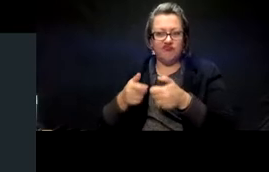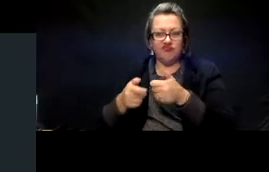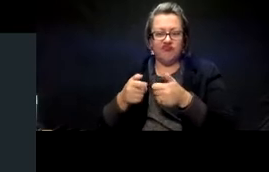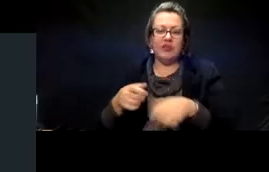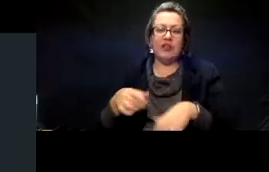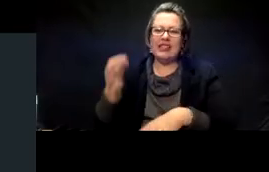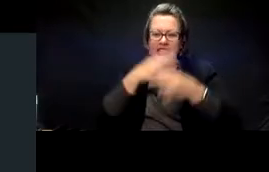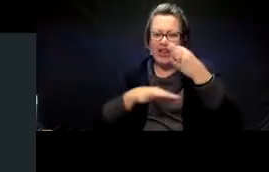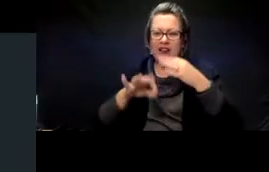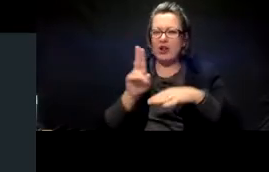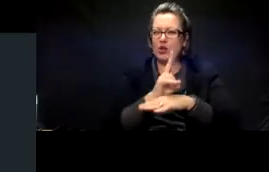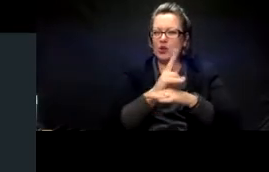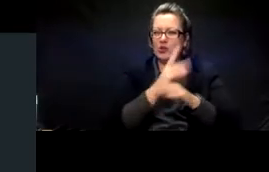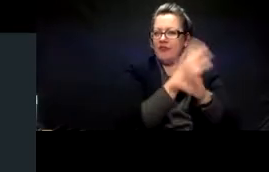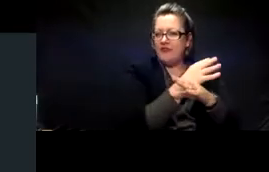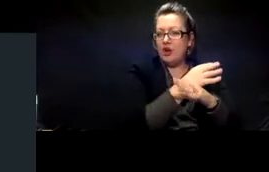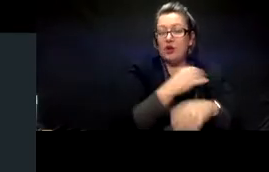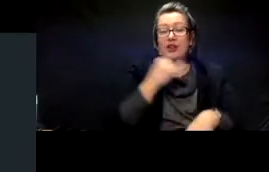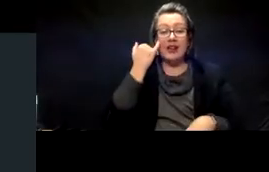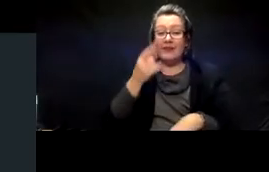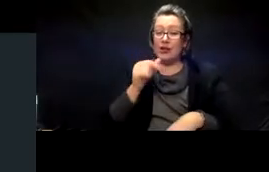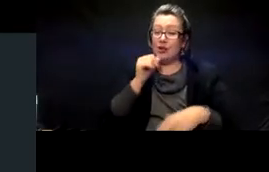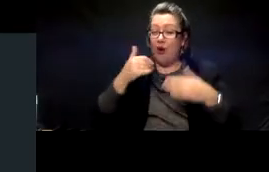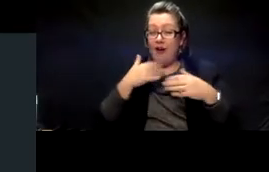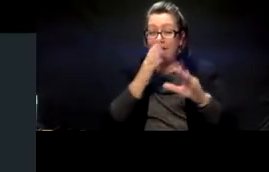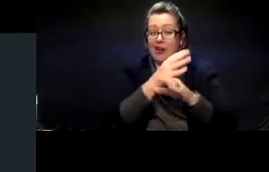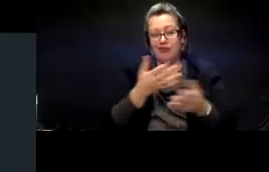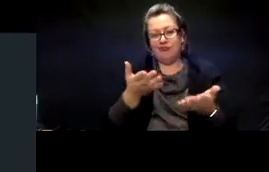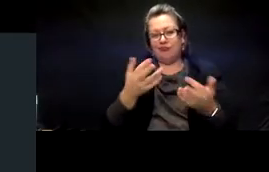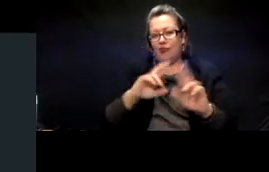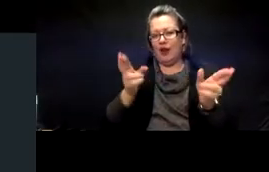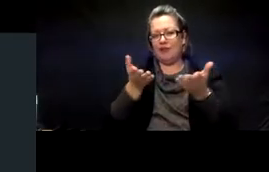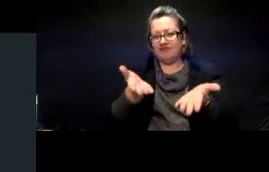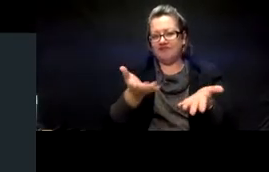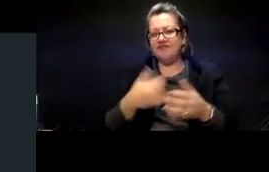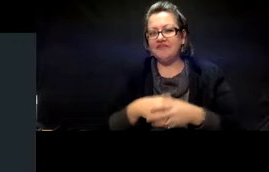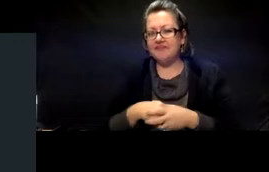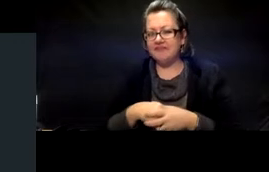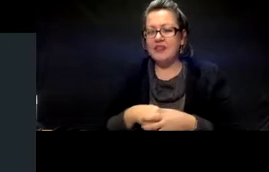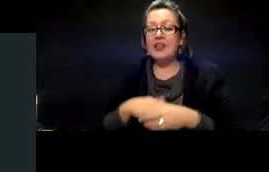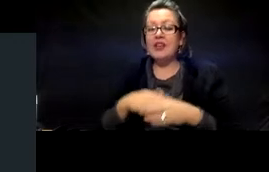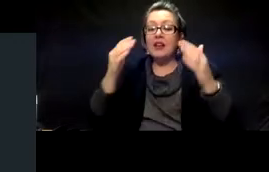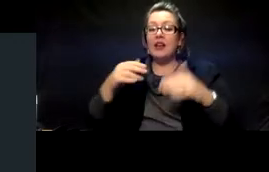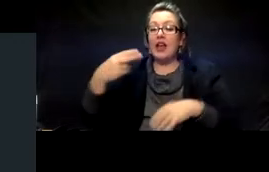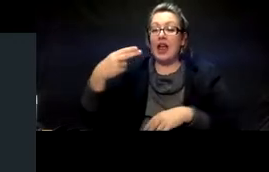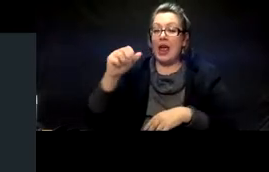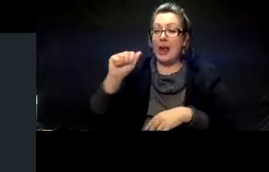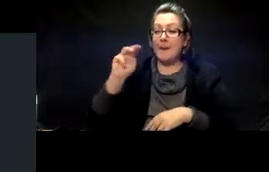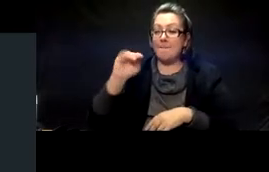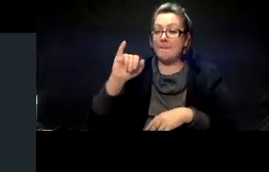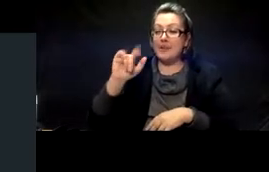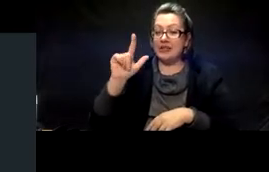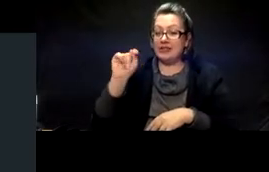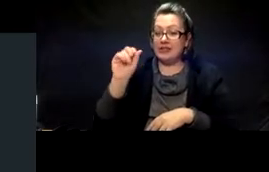phone and use texting instead of using a video phone. If you don't have a video phone, then that's an